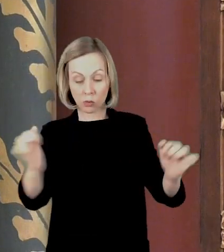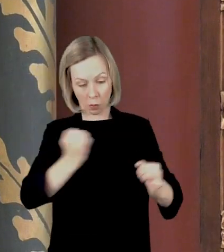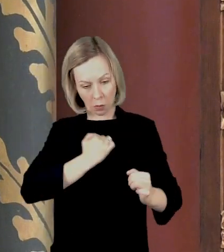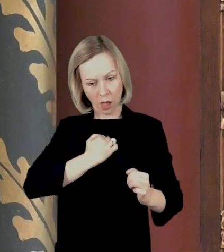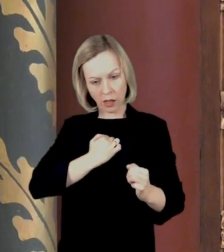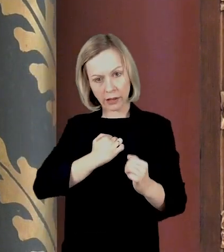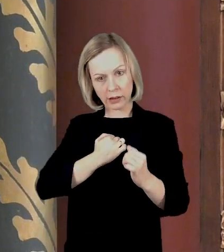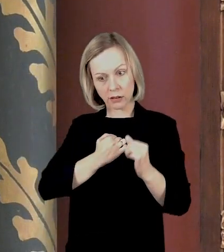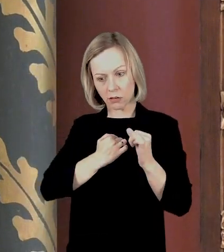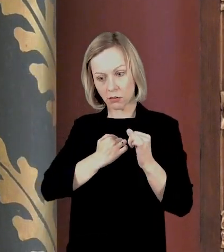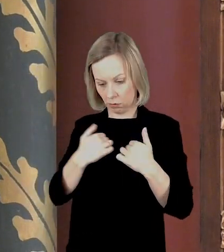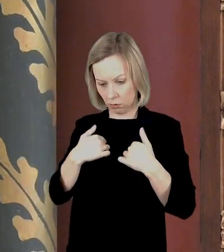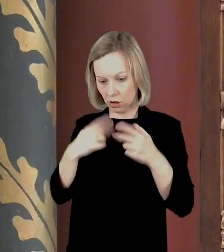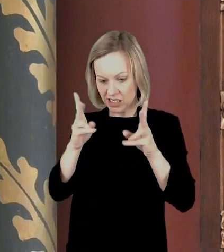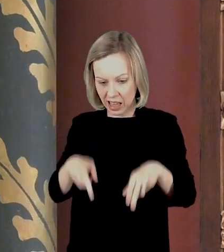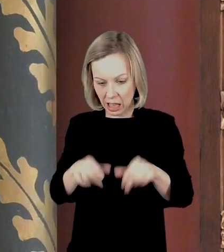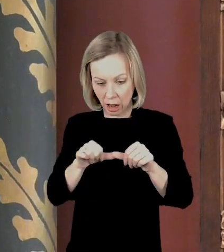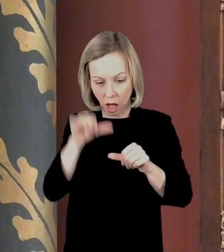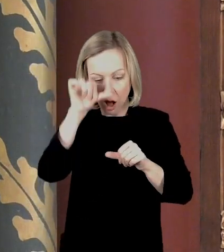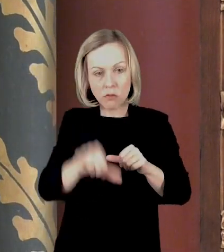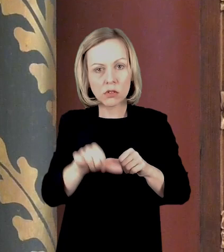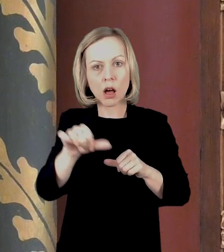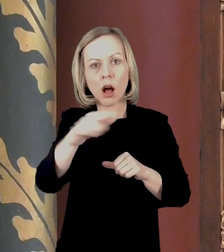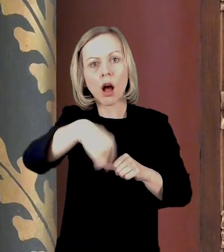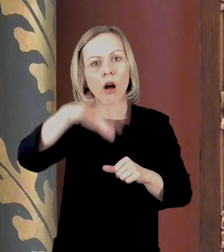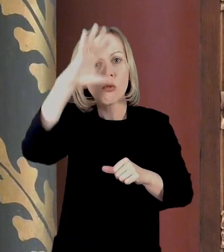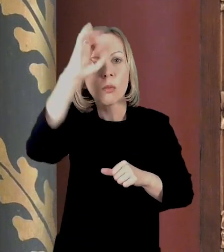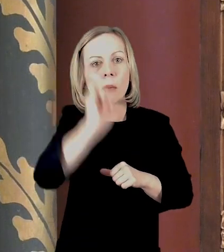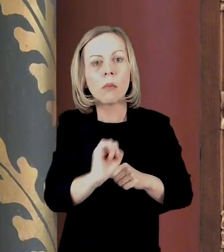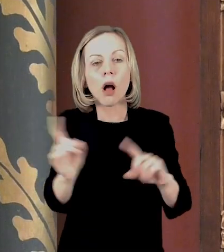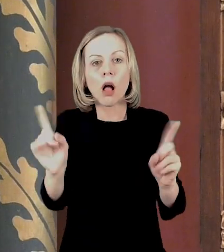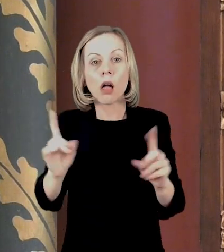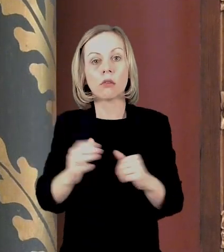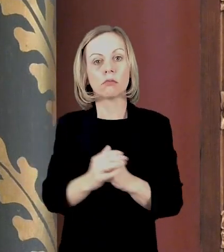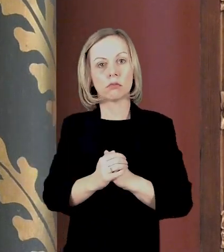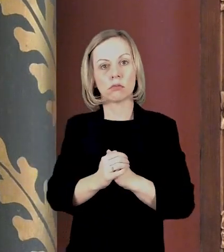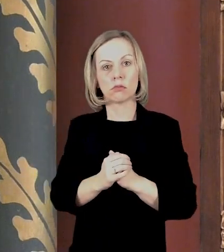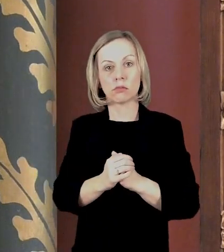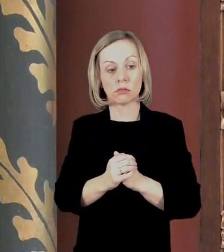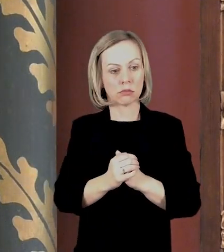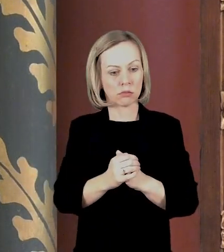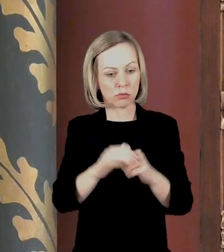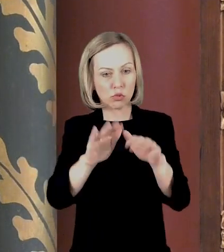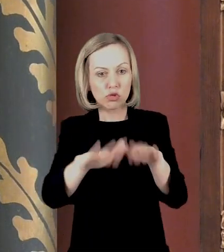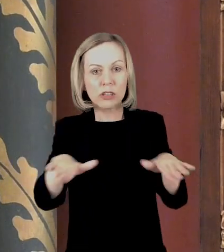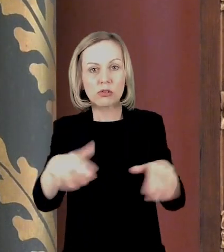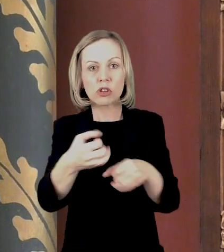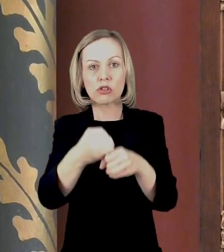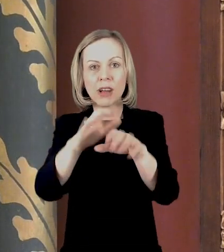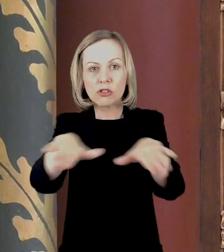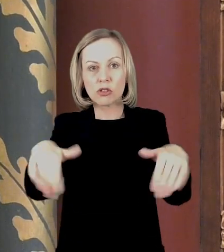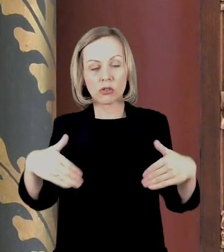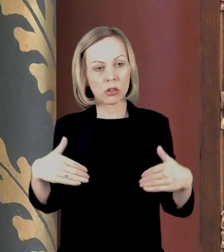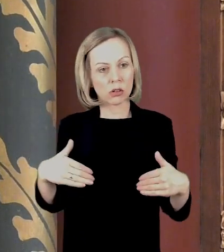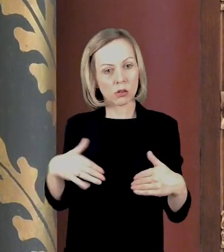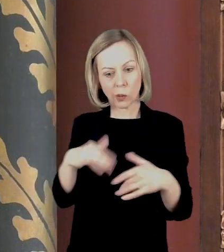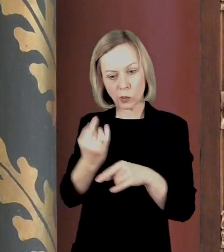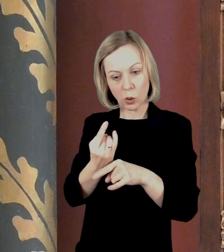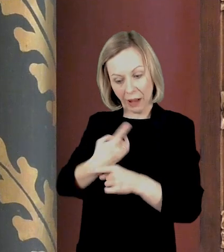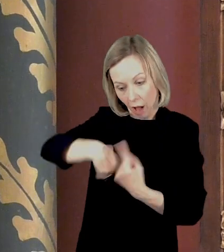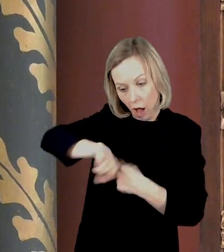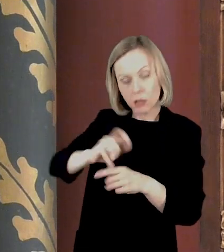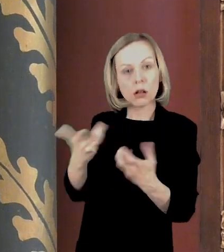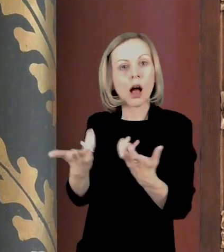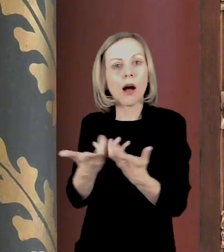or mine, when we are gone? What will they say of us, our children and our grandchildren?